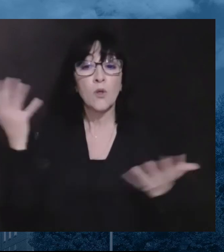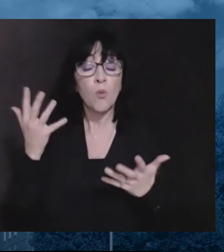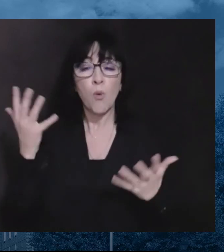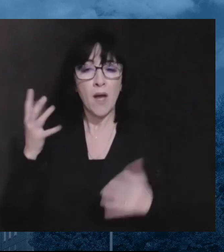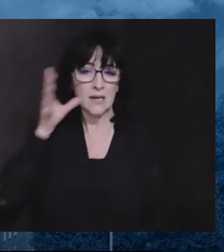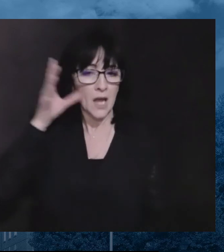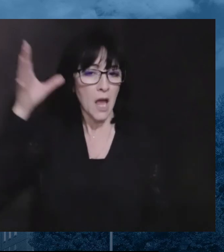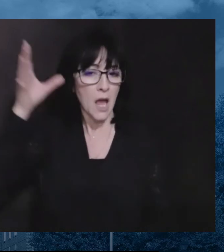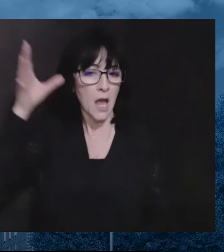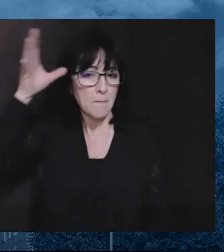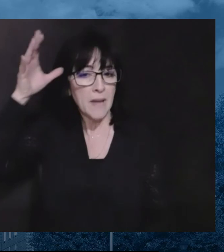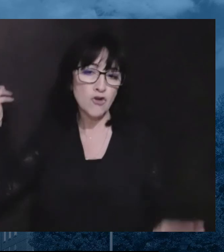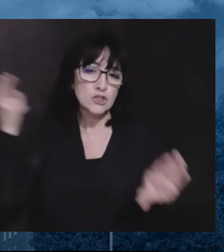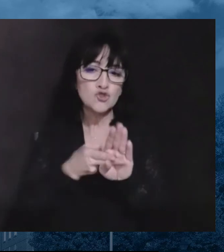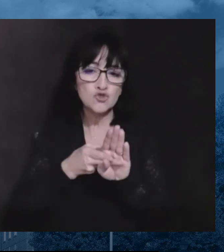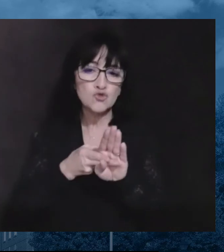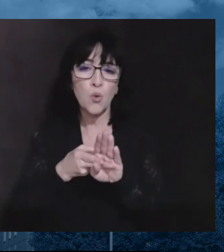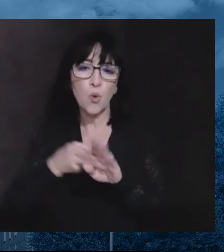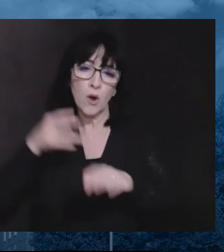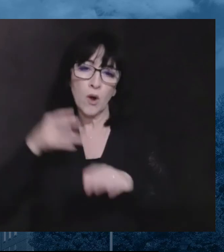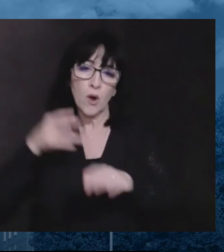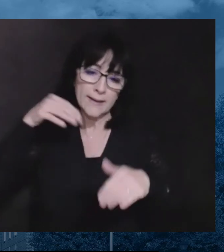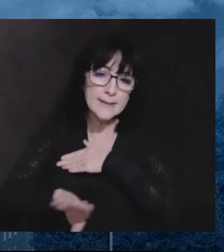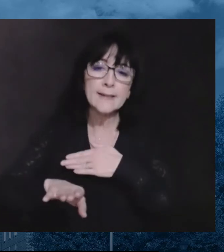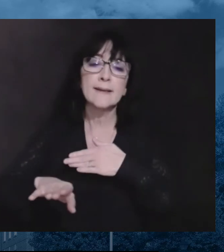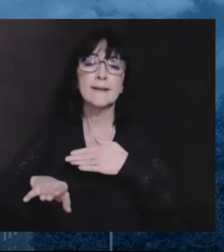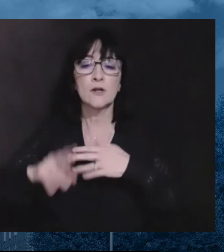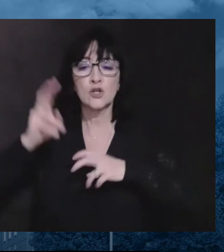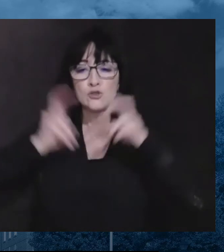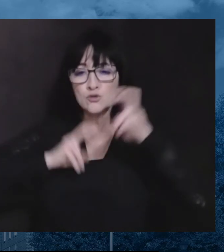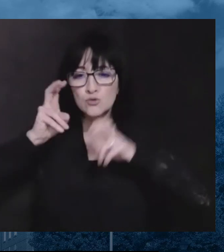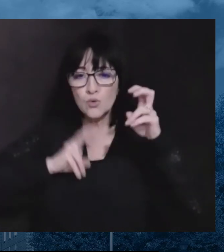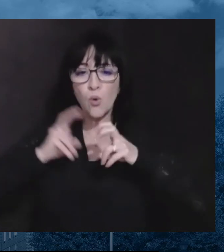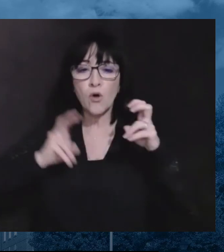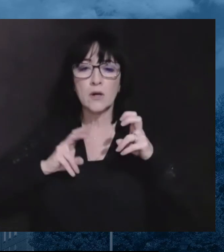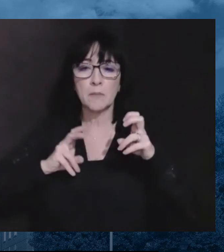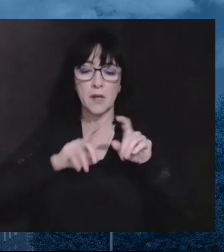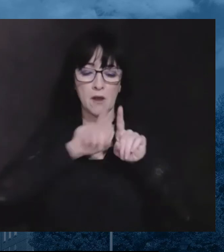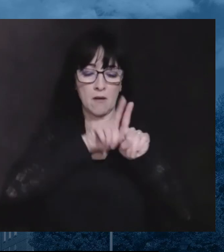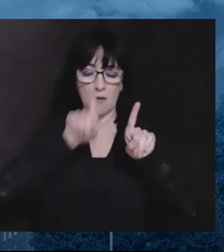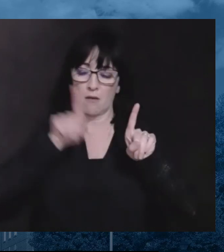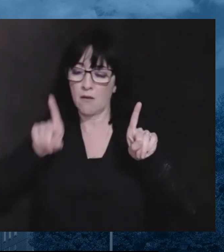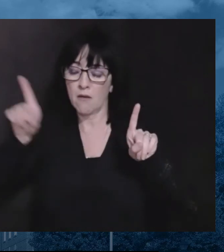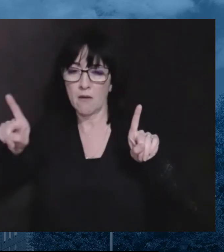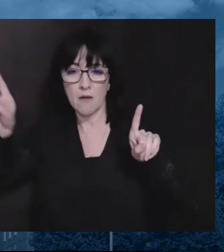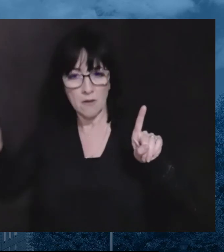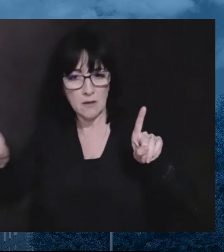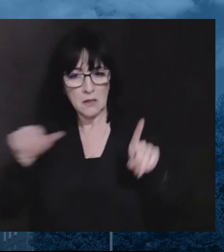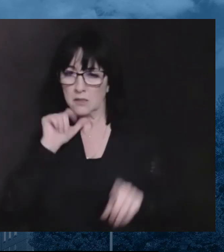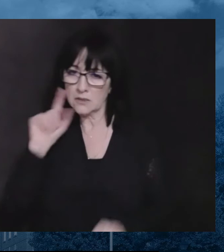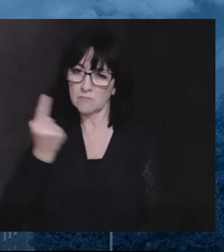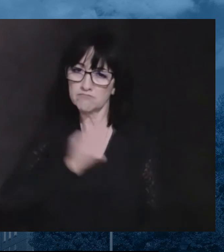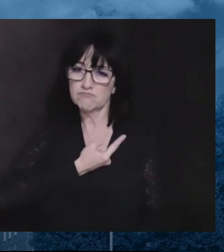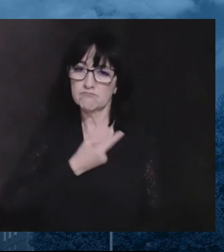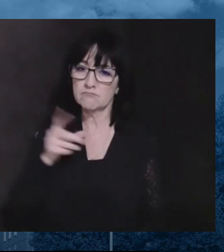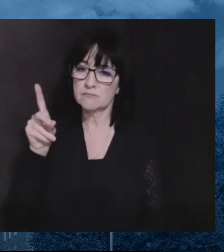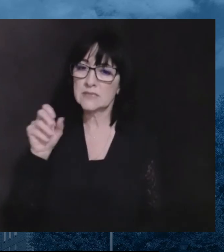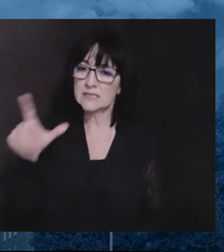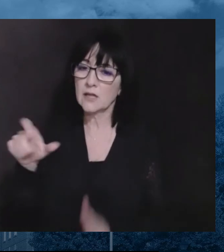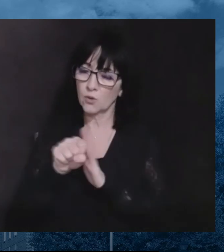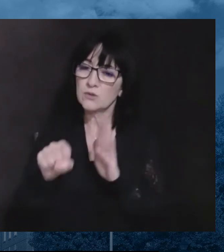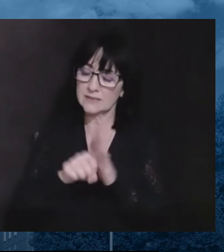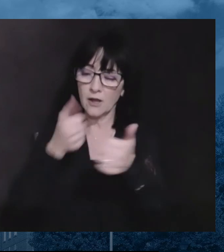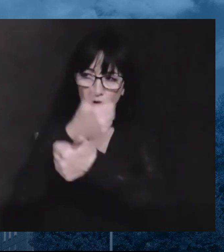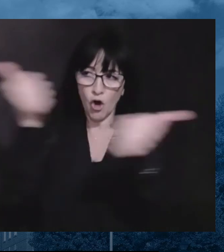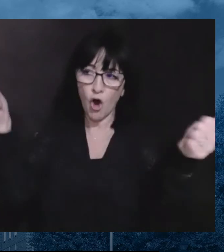that followed the children into these tournaments and the like, not just here in Delaware, but states around us. The governors talk to